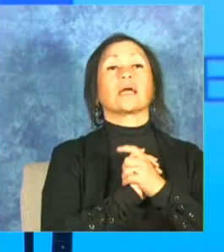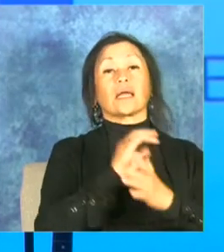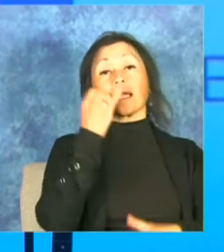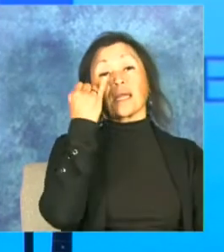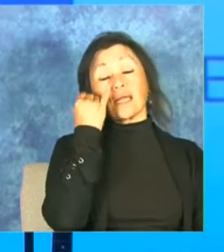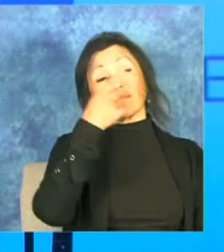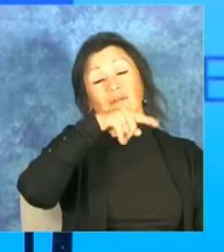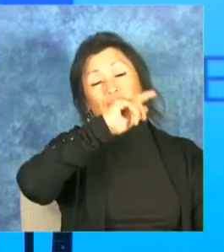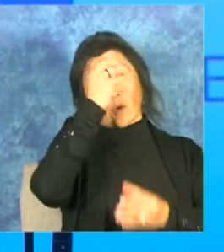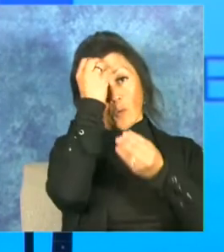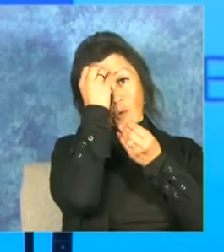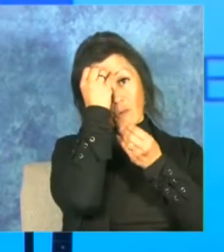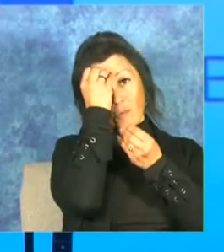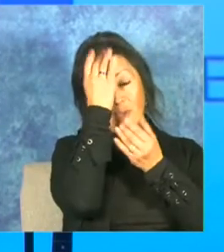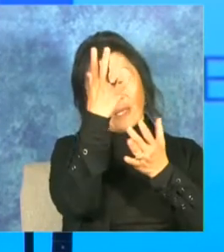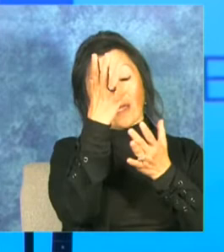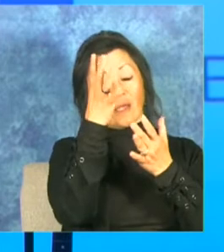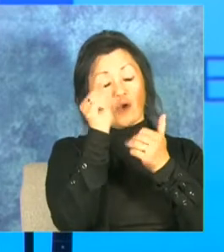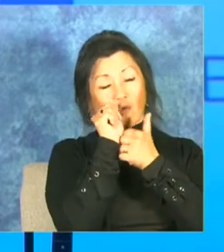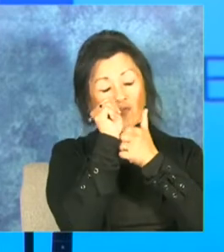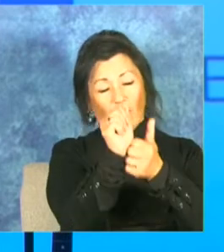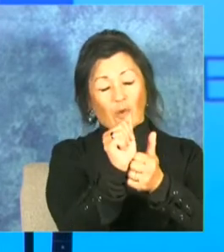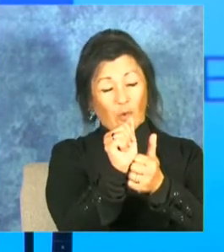if they would follow the blesser.